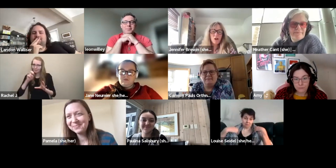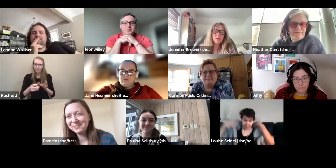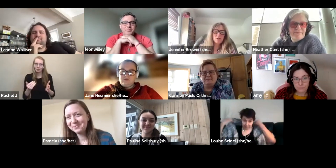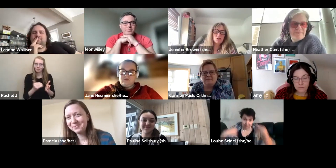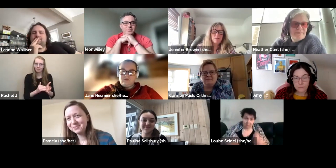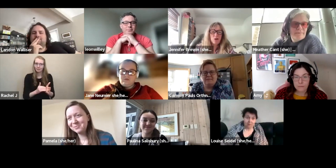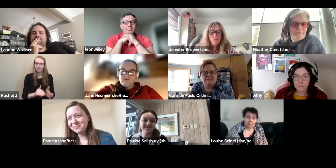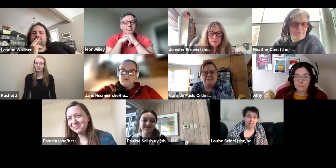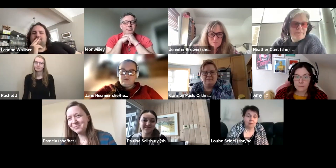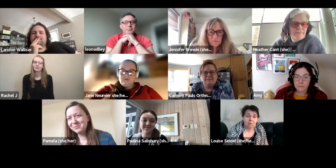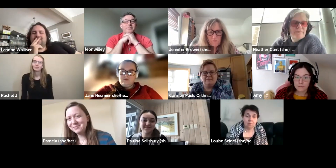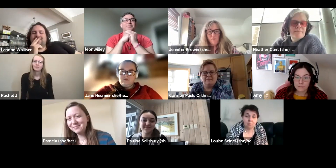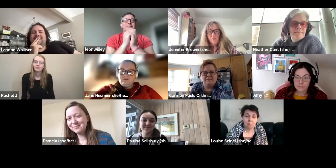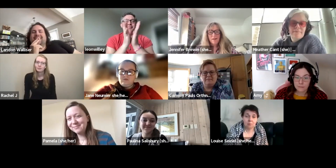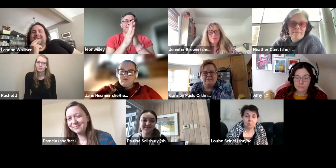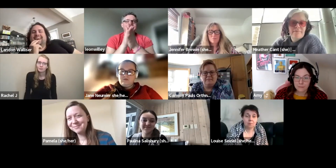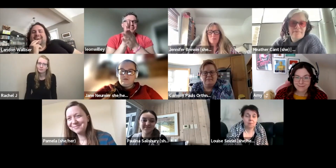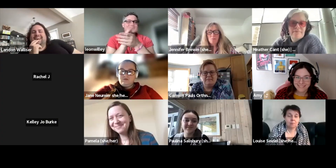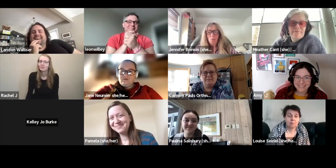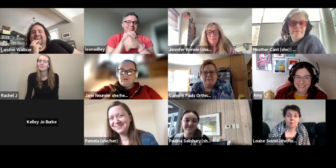Let's talk about scripts.